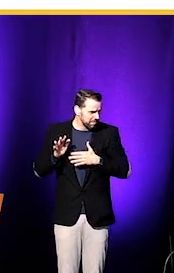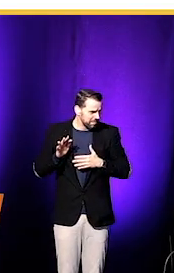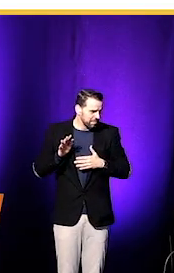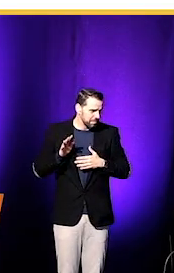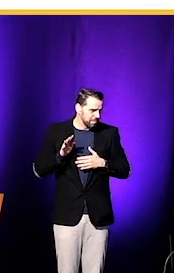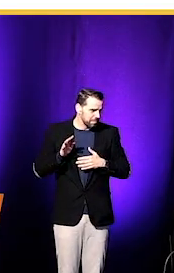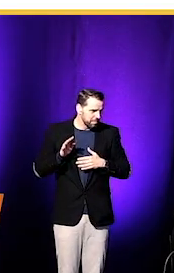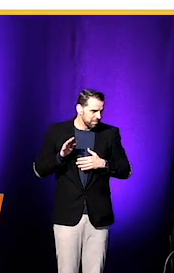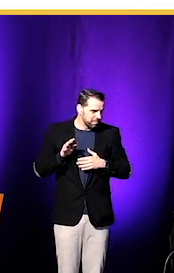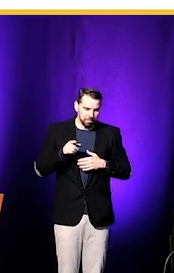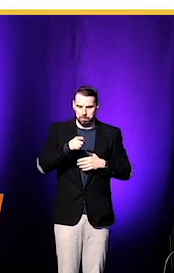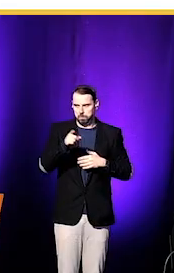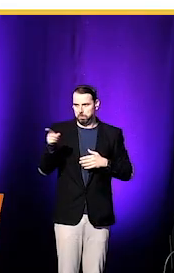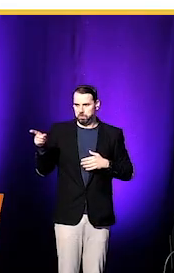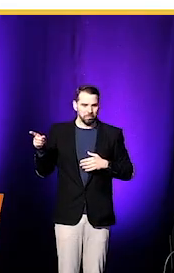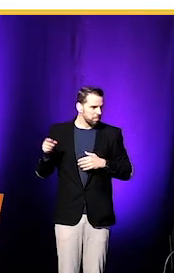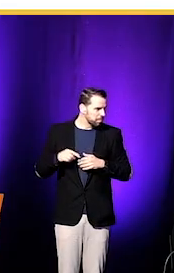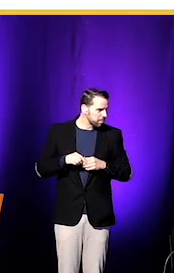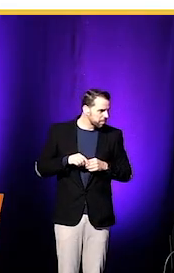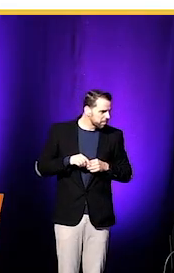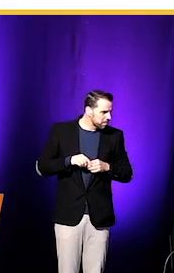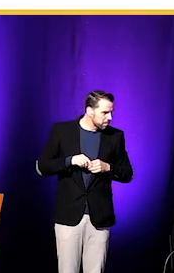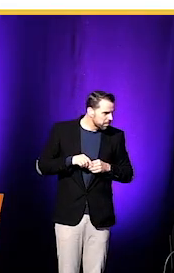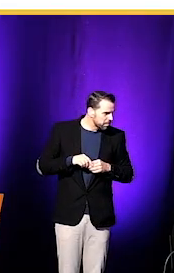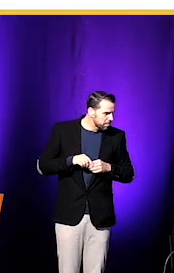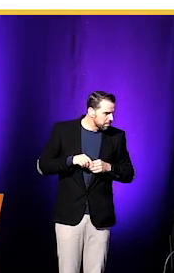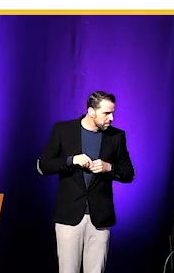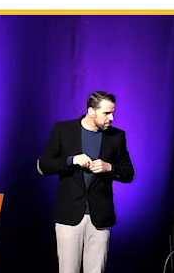All right, so, Superman,